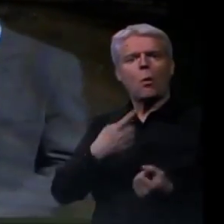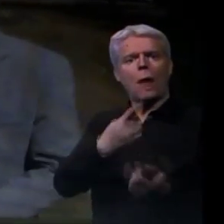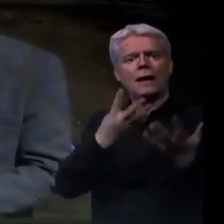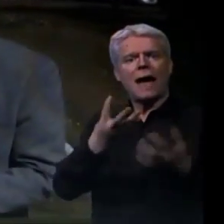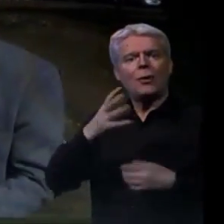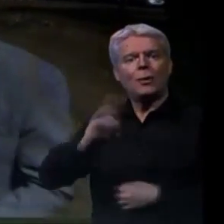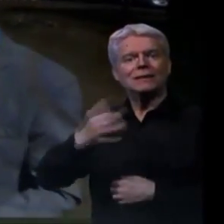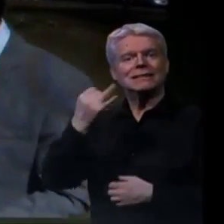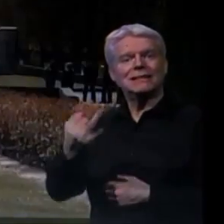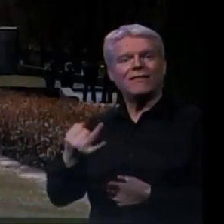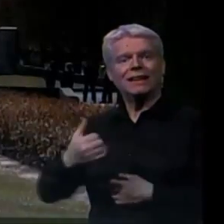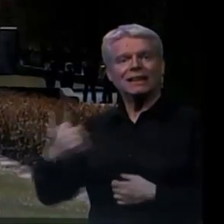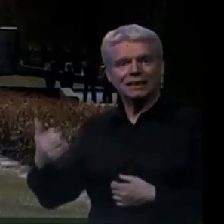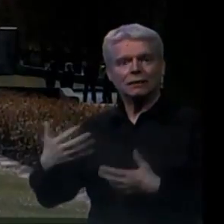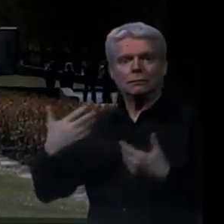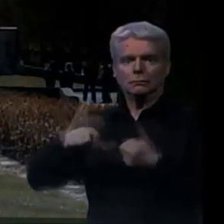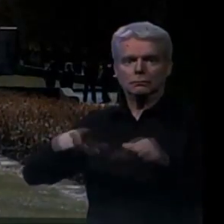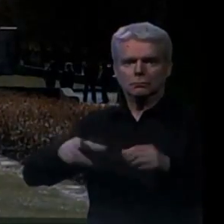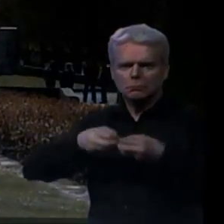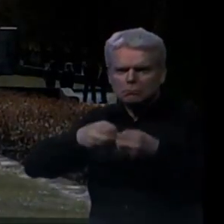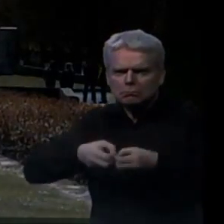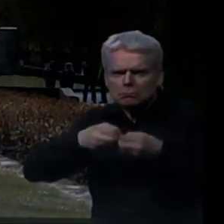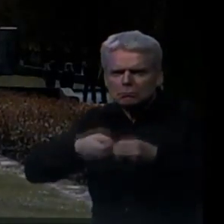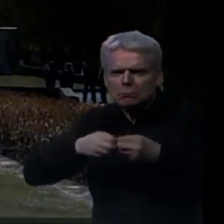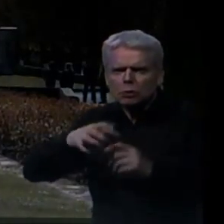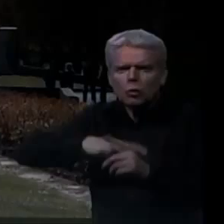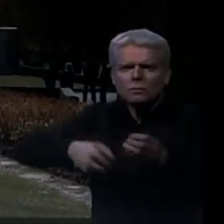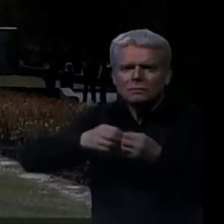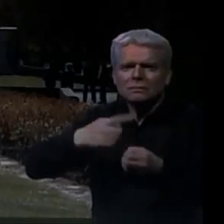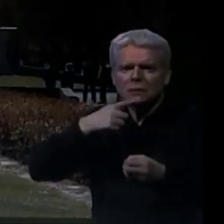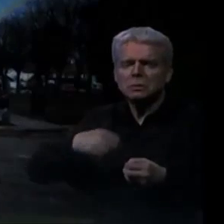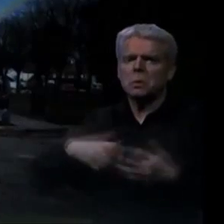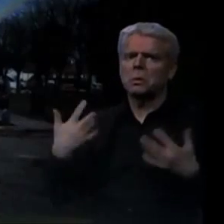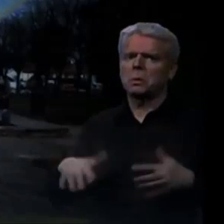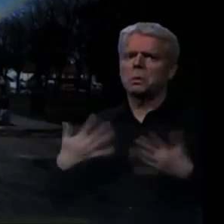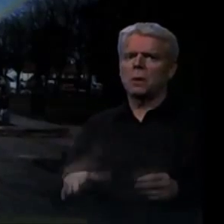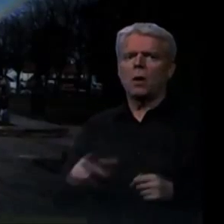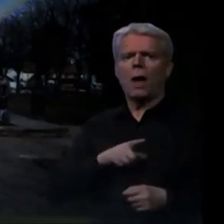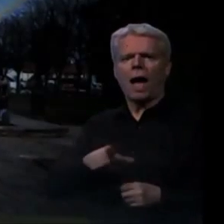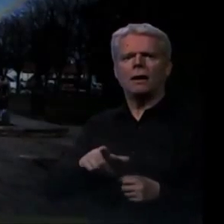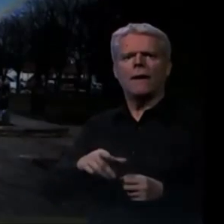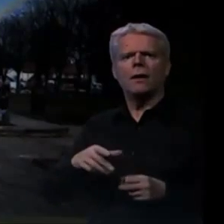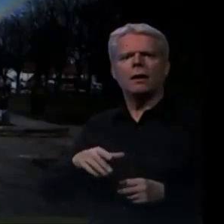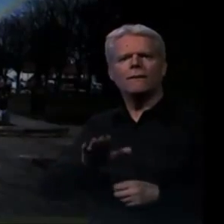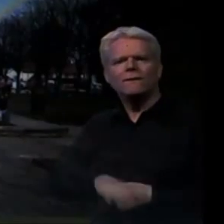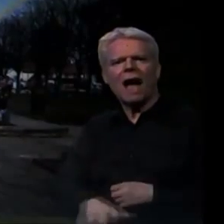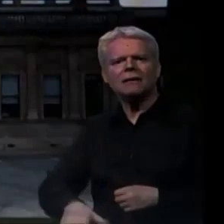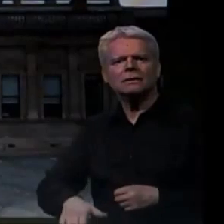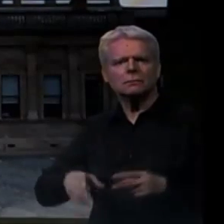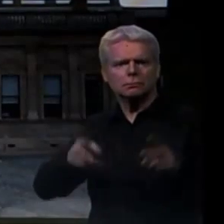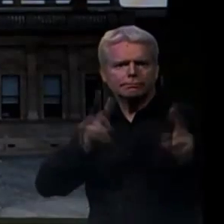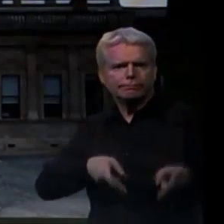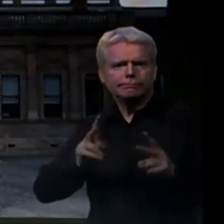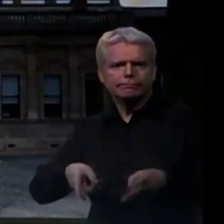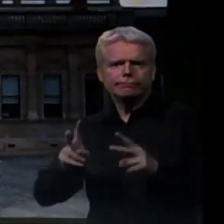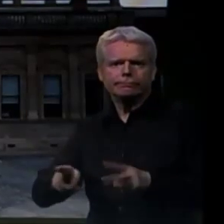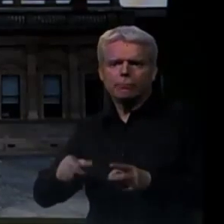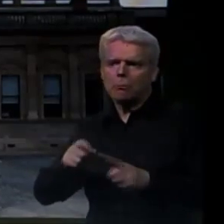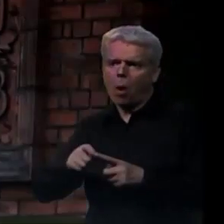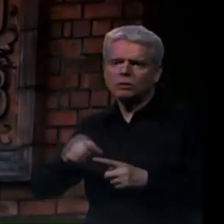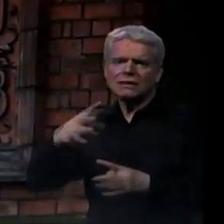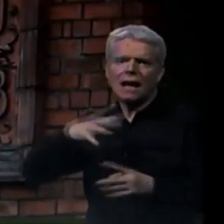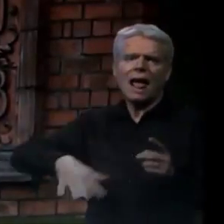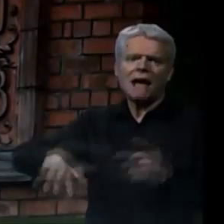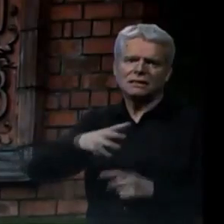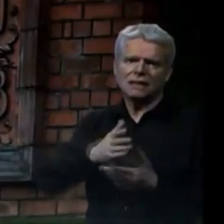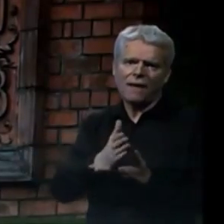Port Sunlight was a half what it was in Liverpool. Providing that level of care and commitment was possible only thanks to Lever's